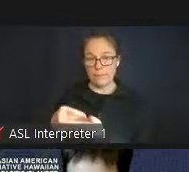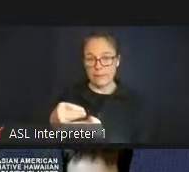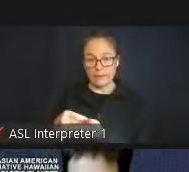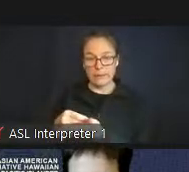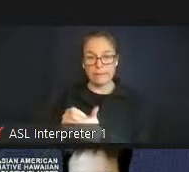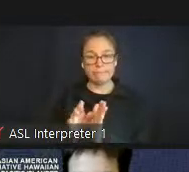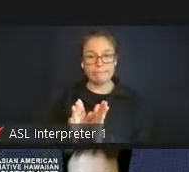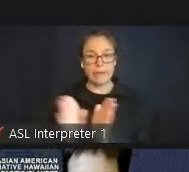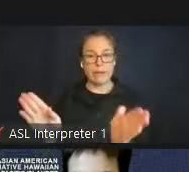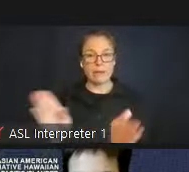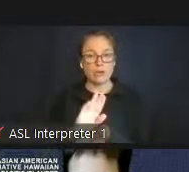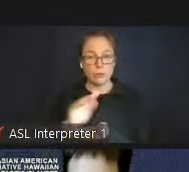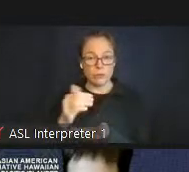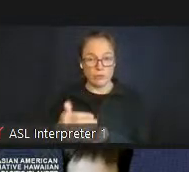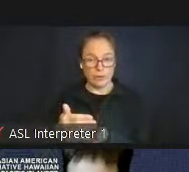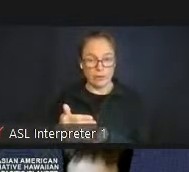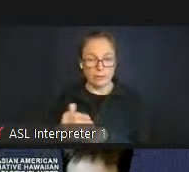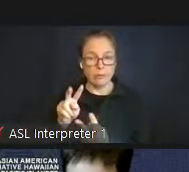fund.